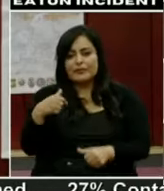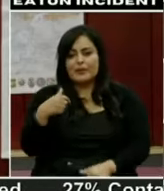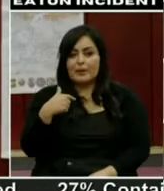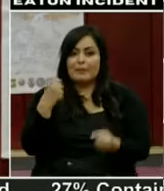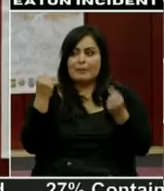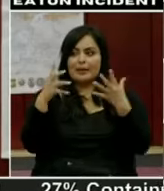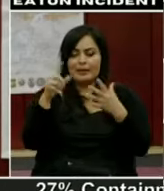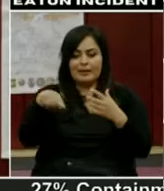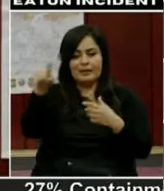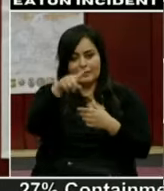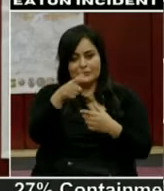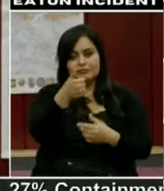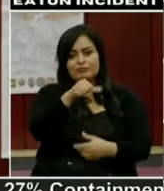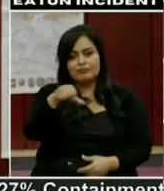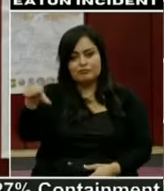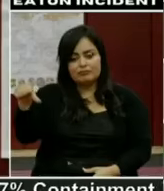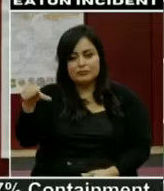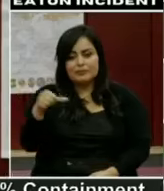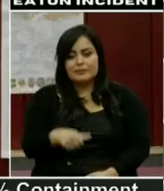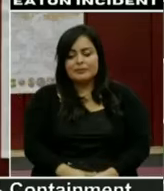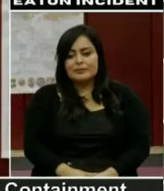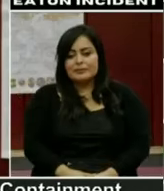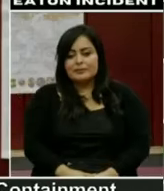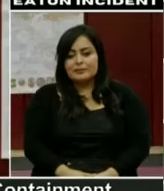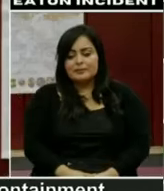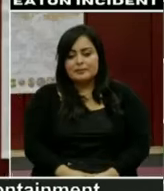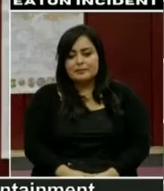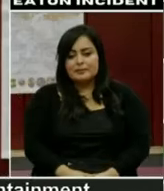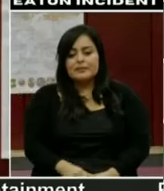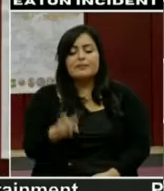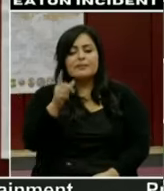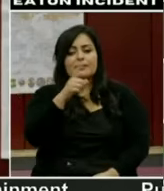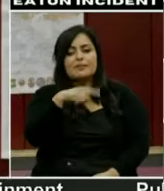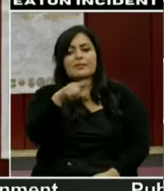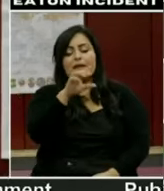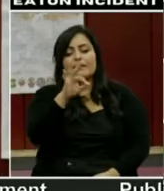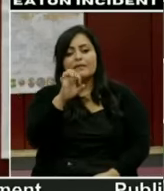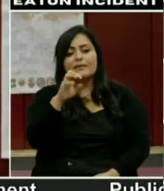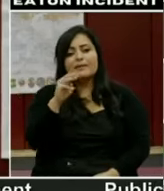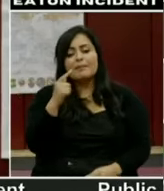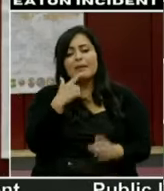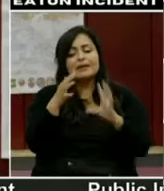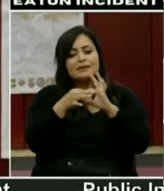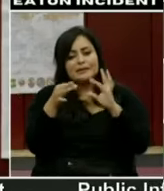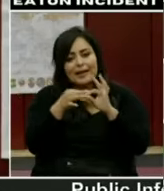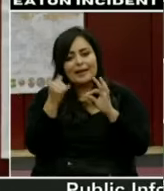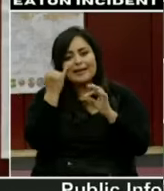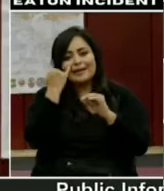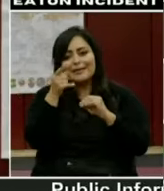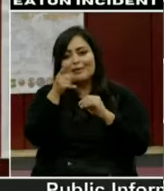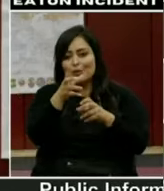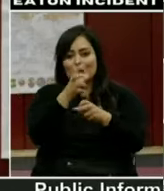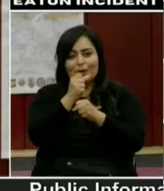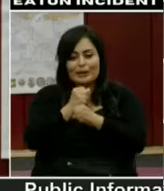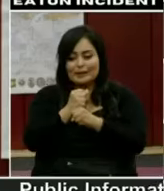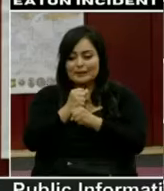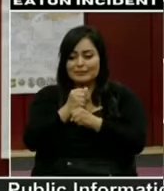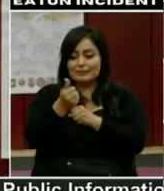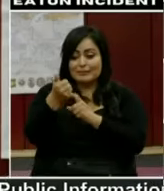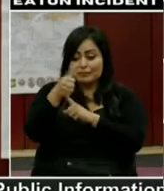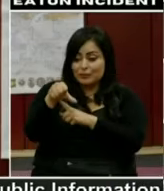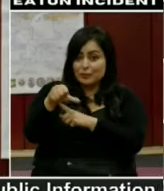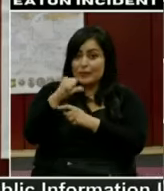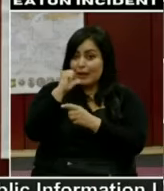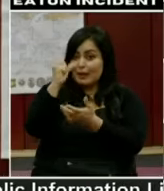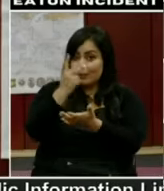actually from our constituents. They are saying that if you got a non-approval, these